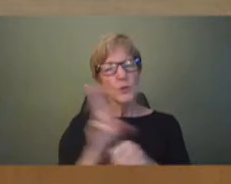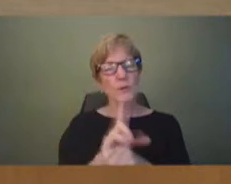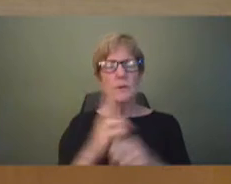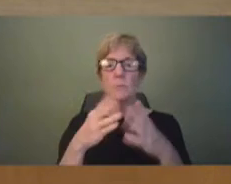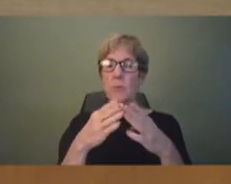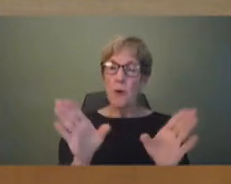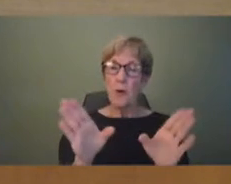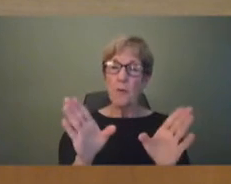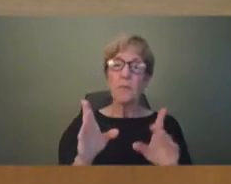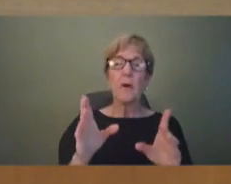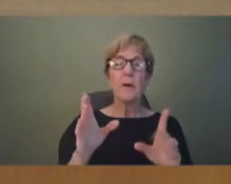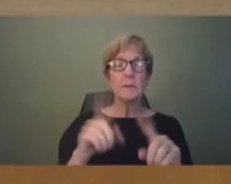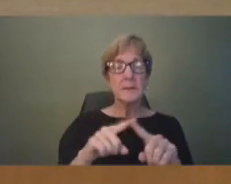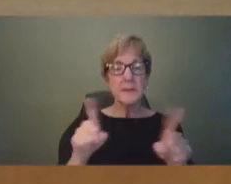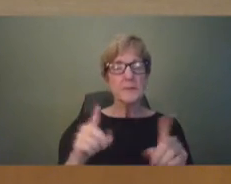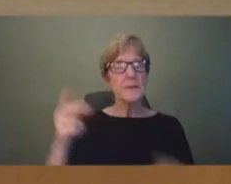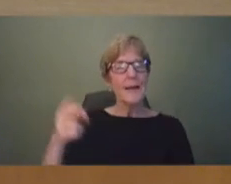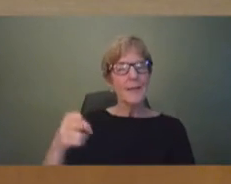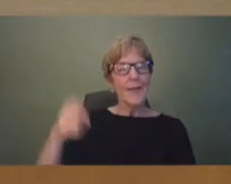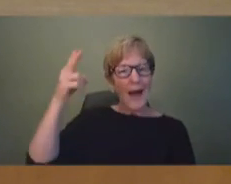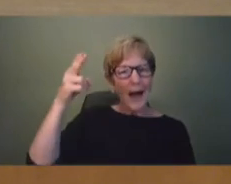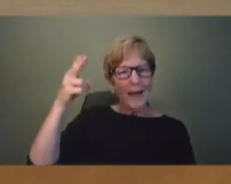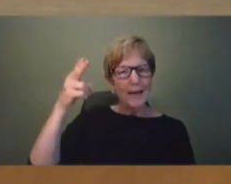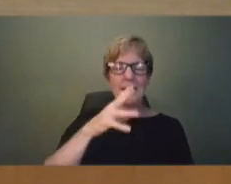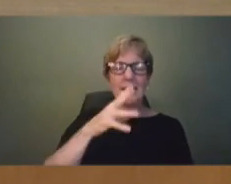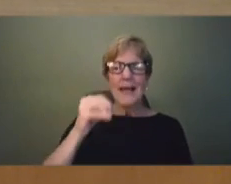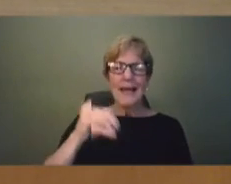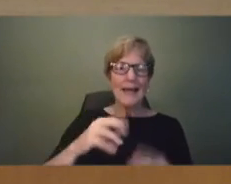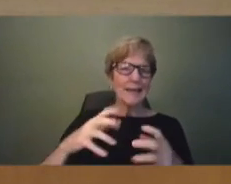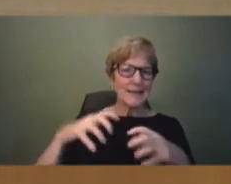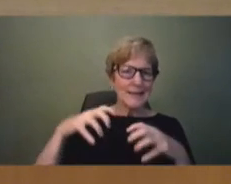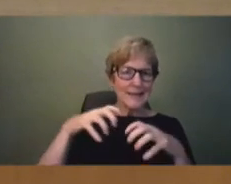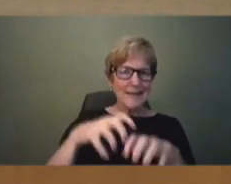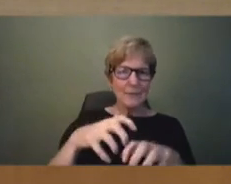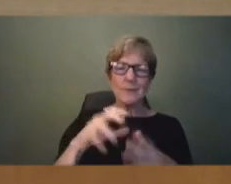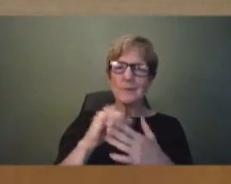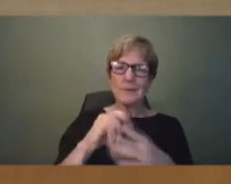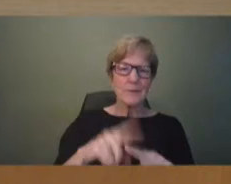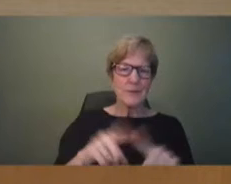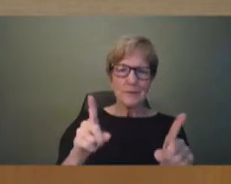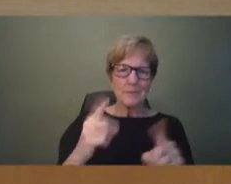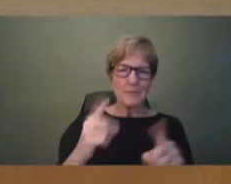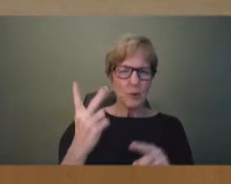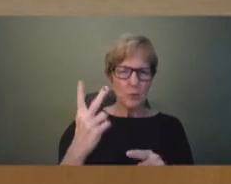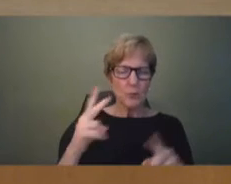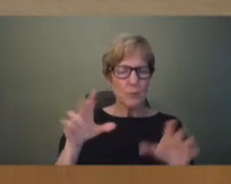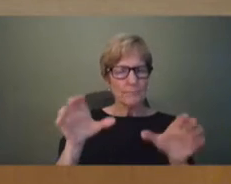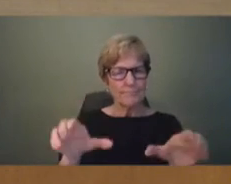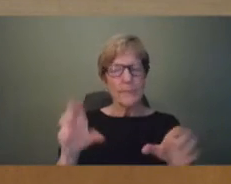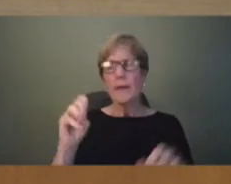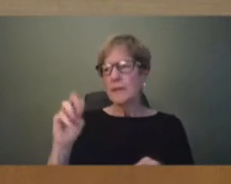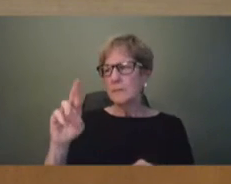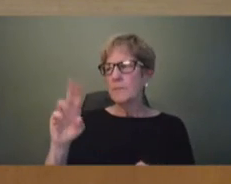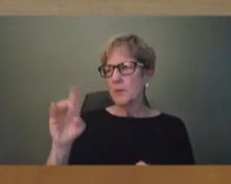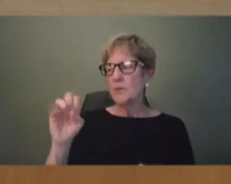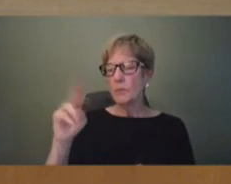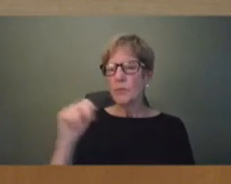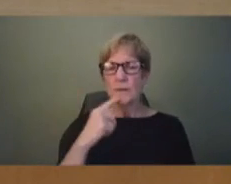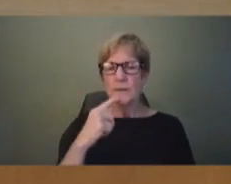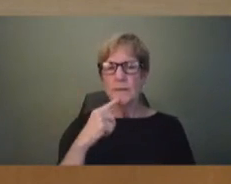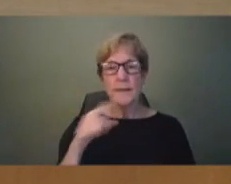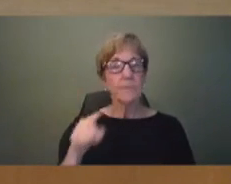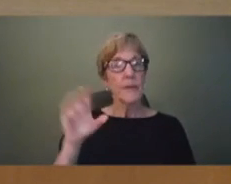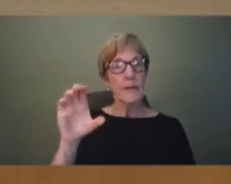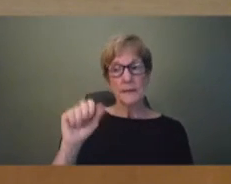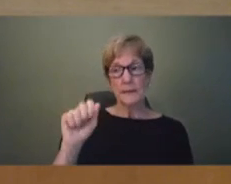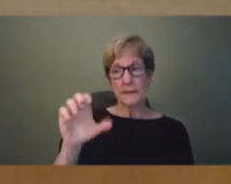is going to be some of the height and intensity of the difference between those two uh District as as Mr Brown alluded to the CAC